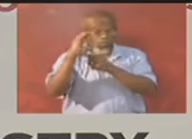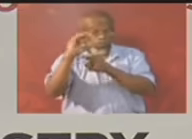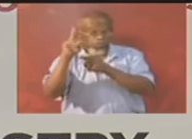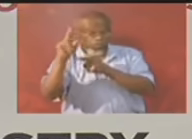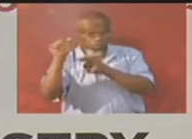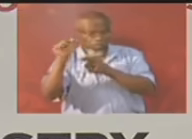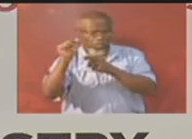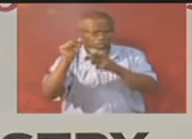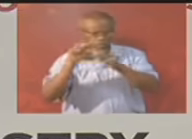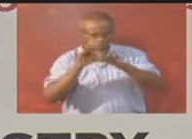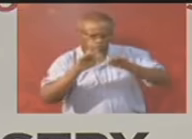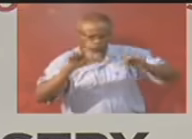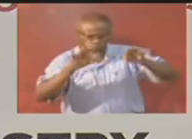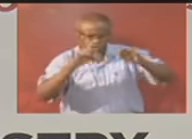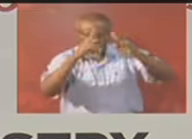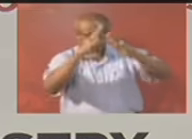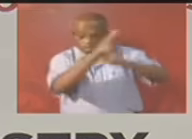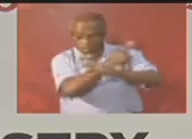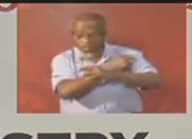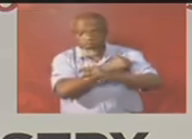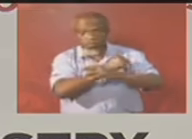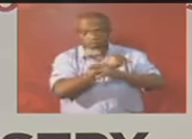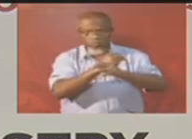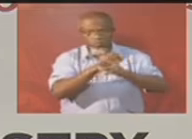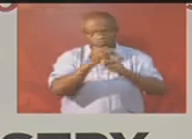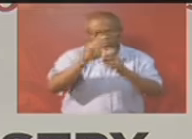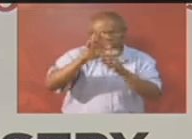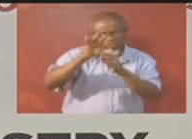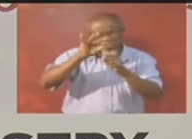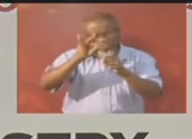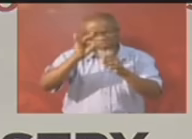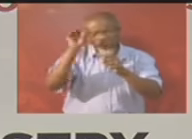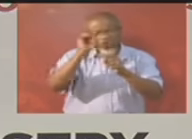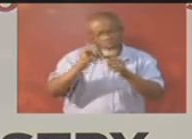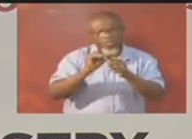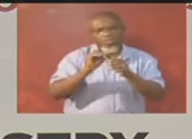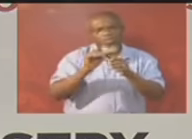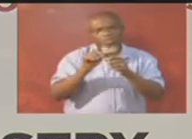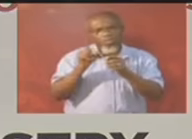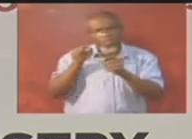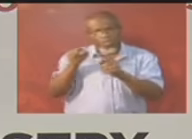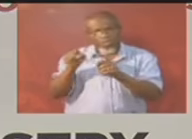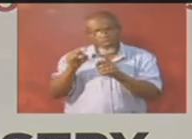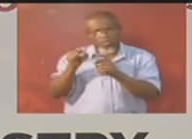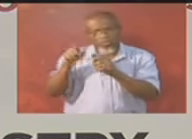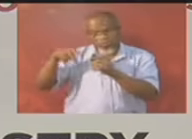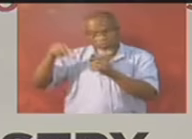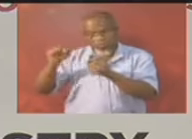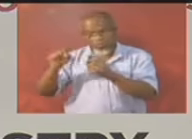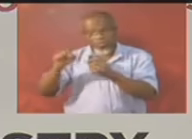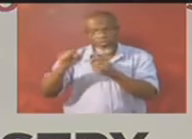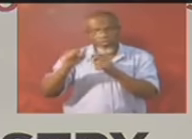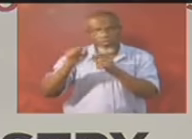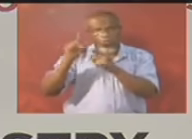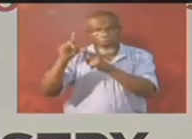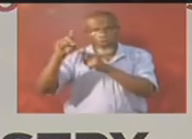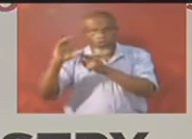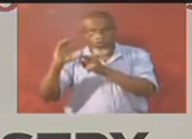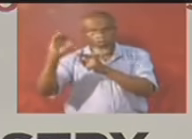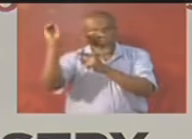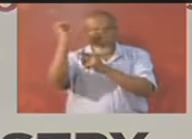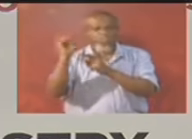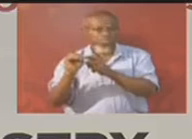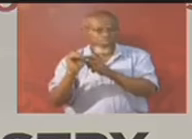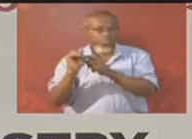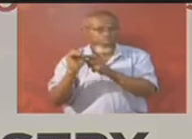of 31%, and the Port of Spain Field Hospital is at an occupancy of 100%. It is